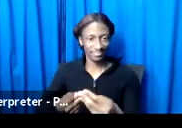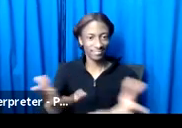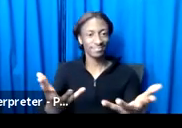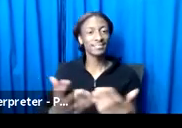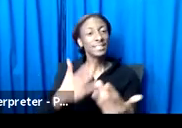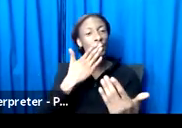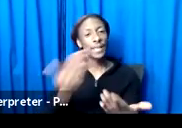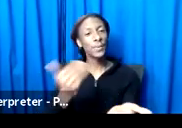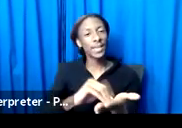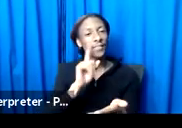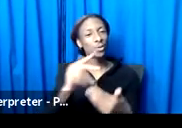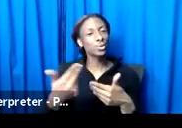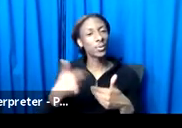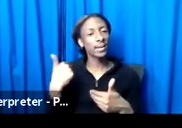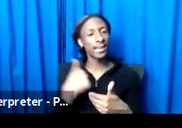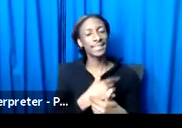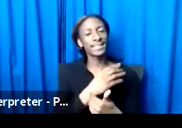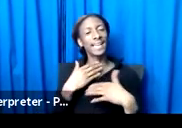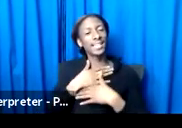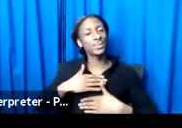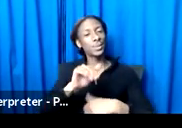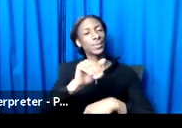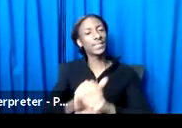us today, and have a wonderful evening.